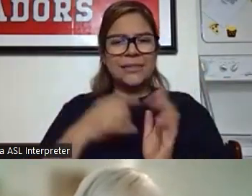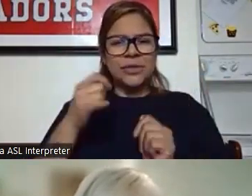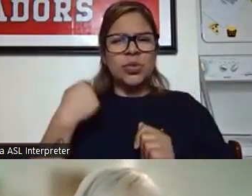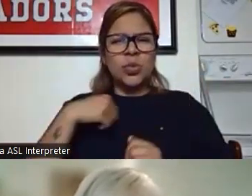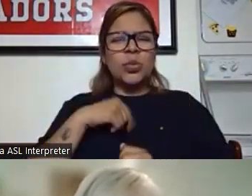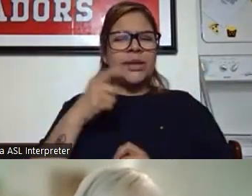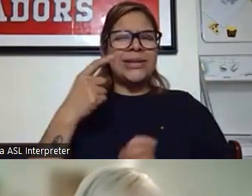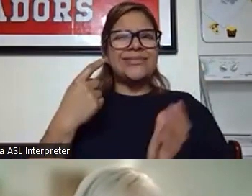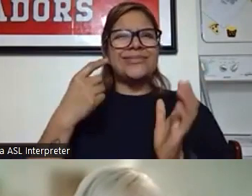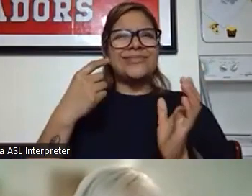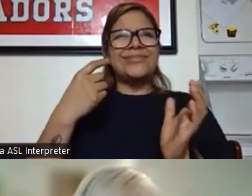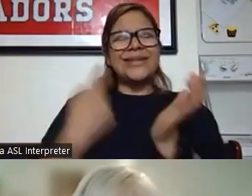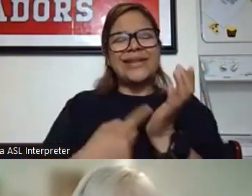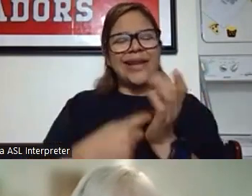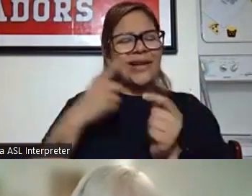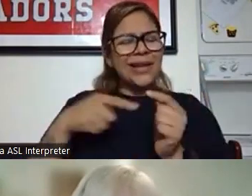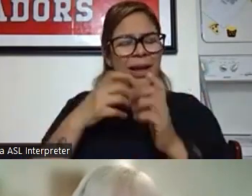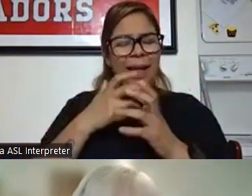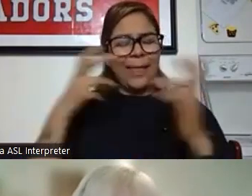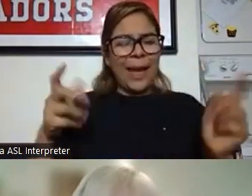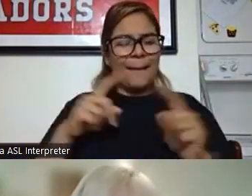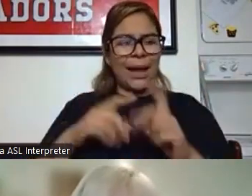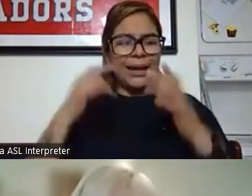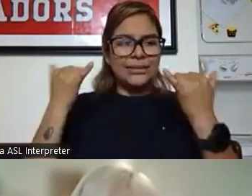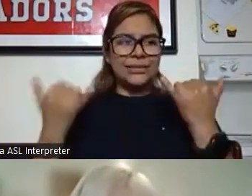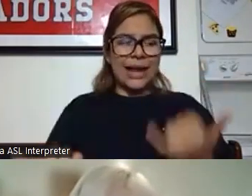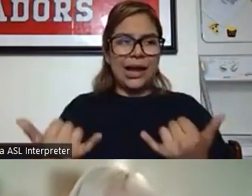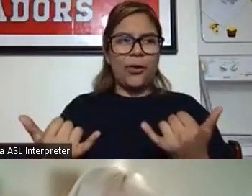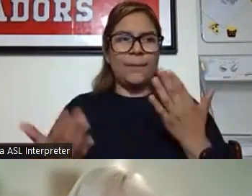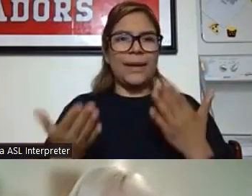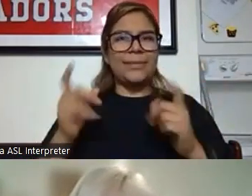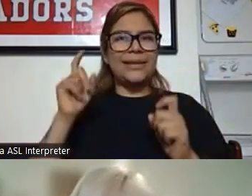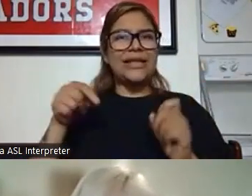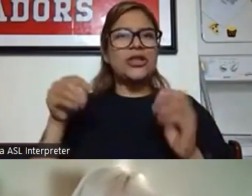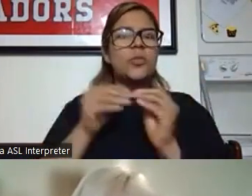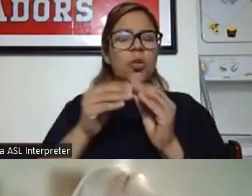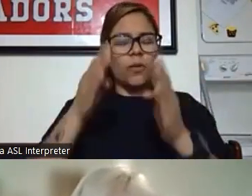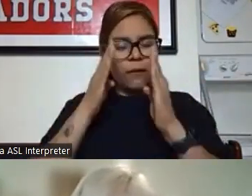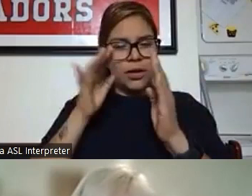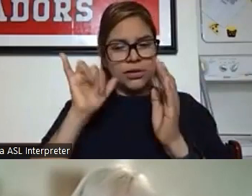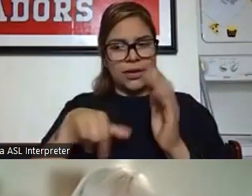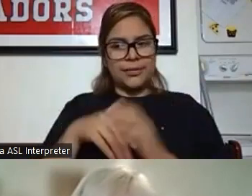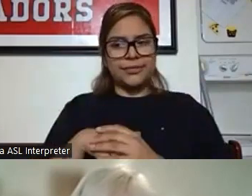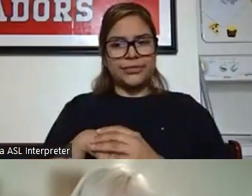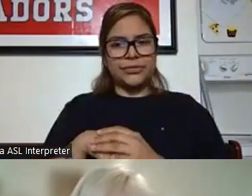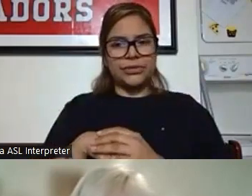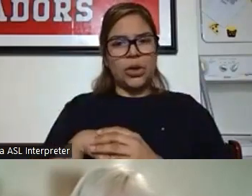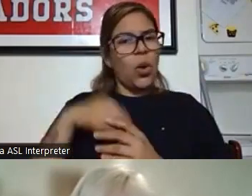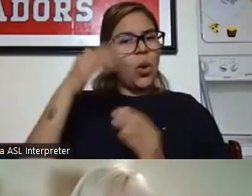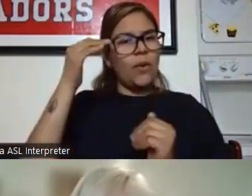and it's something maybe that's deserving a little bit of discussion at some point in time. So I hope some other folks have thoughts on